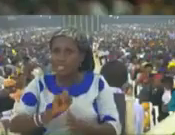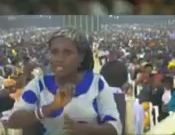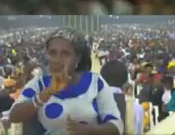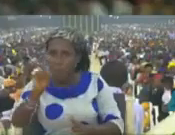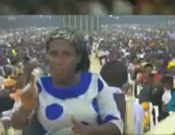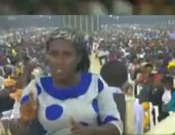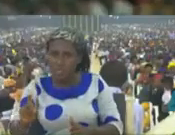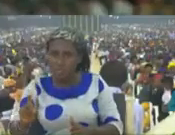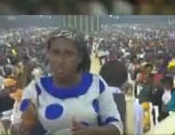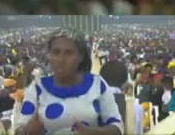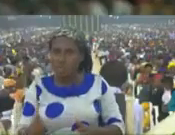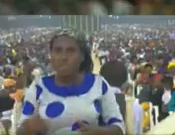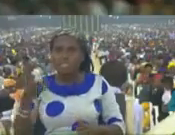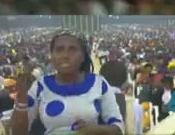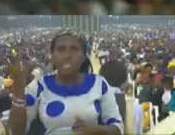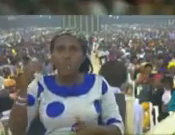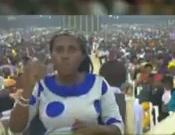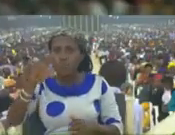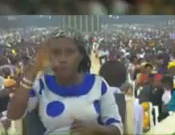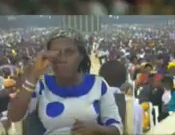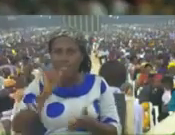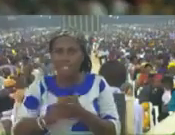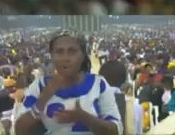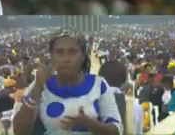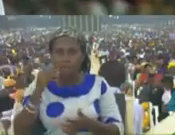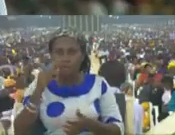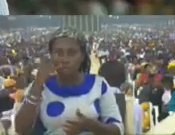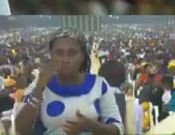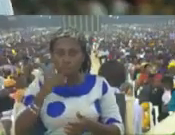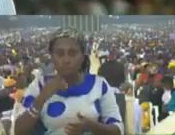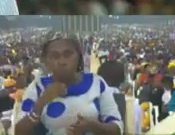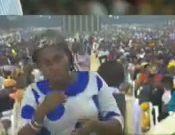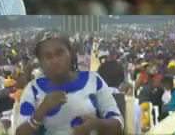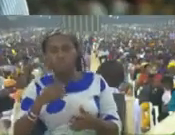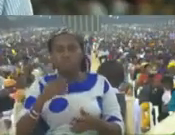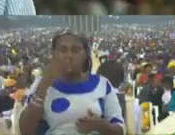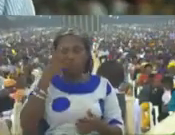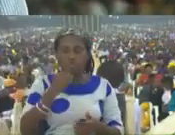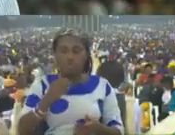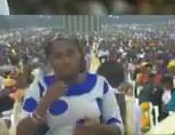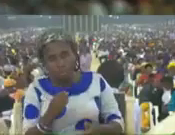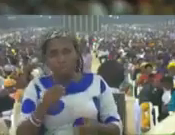dozing. I won't tell you what part of the country he came from.